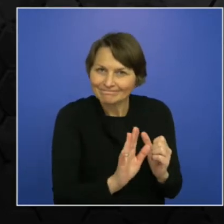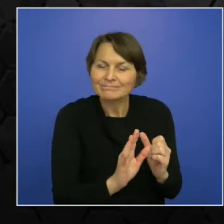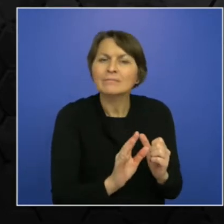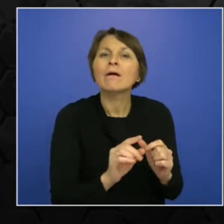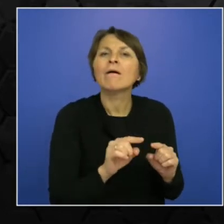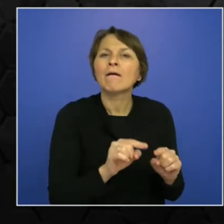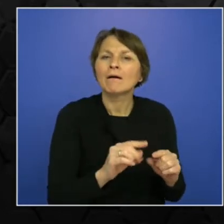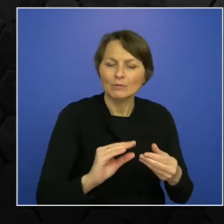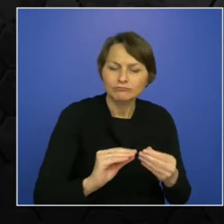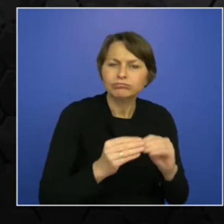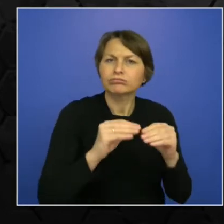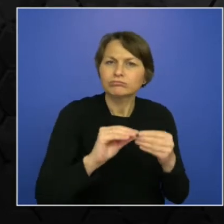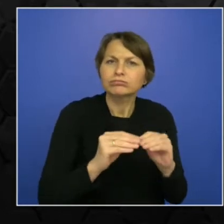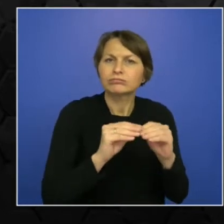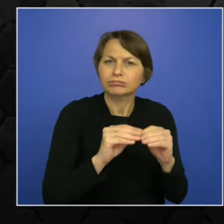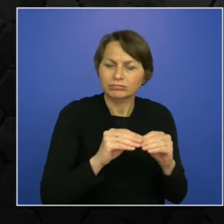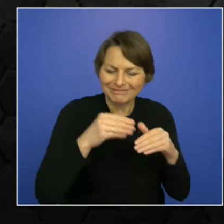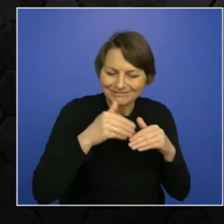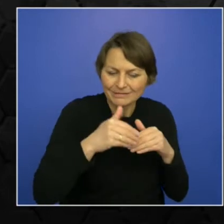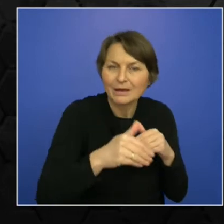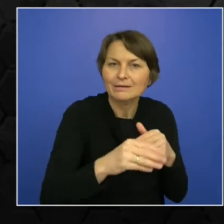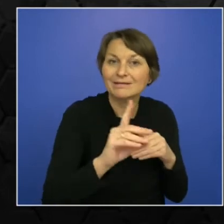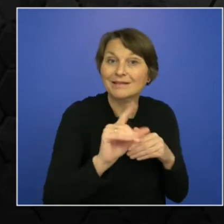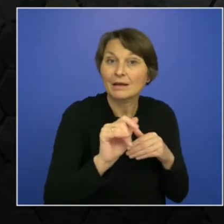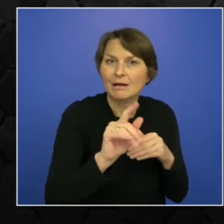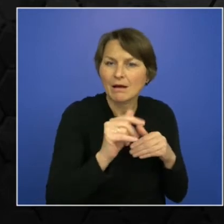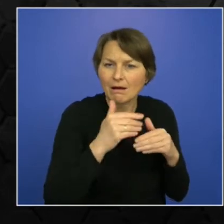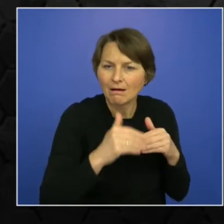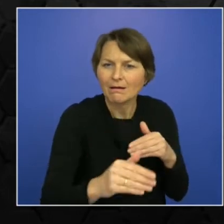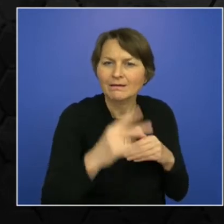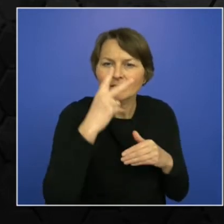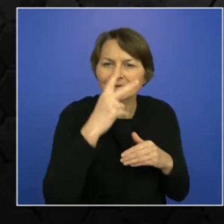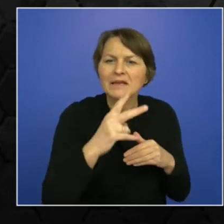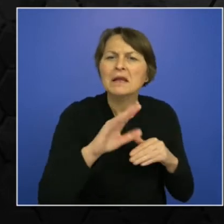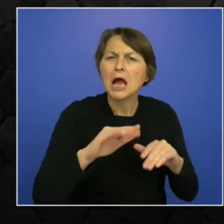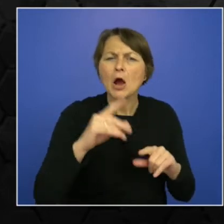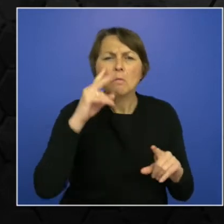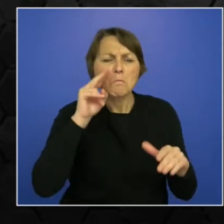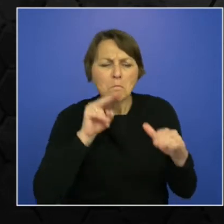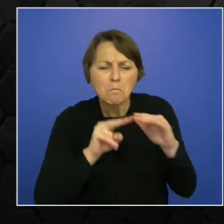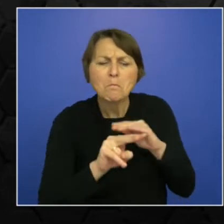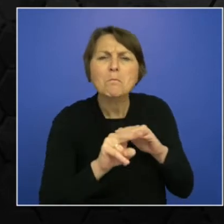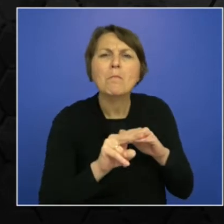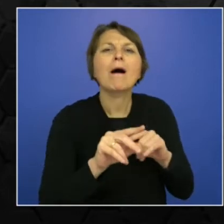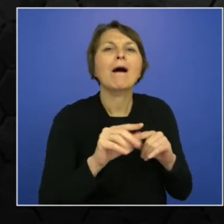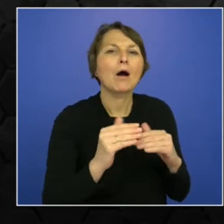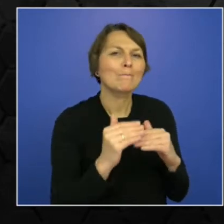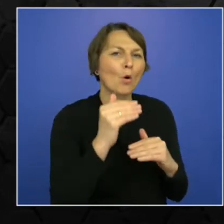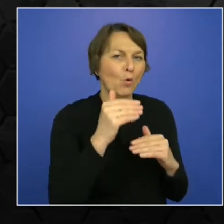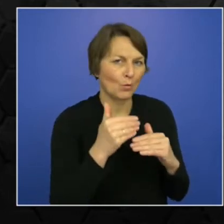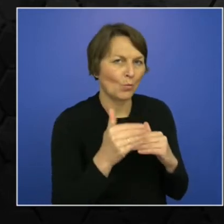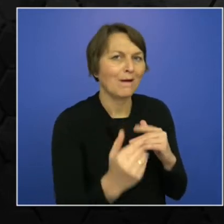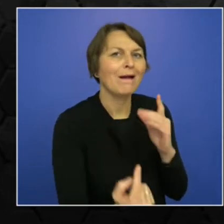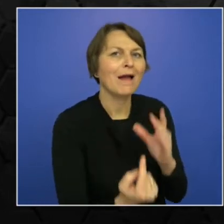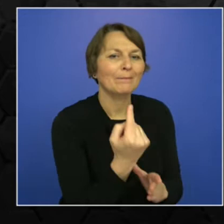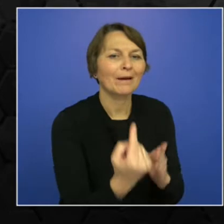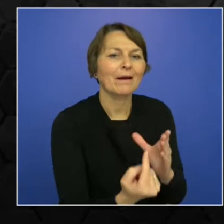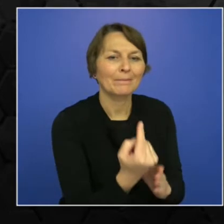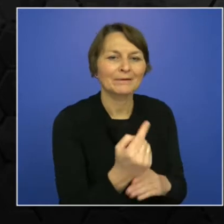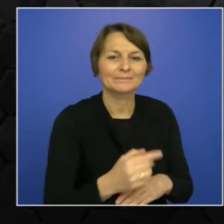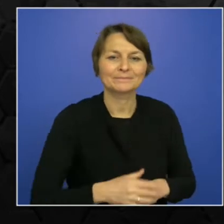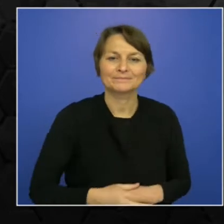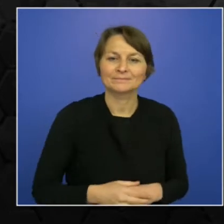data models that can make predictions. With increased data and experience, the results of machine learning are more